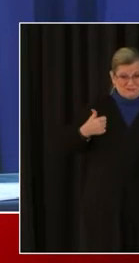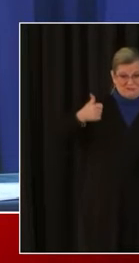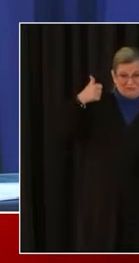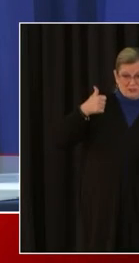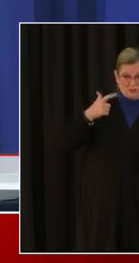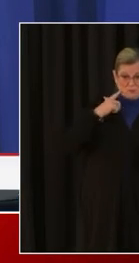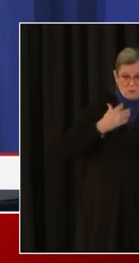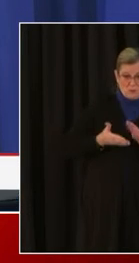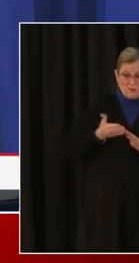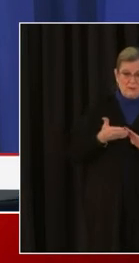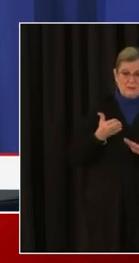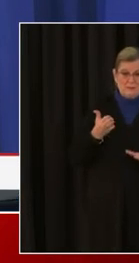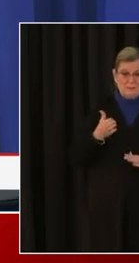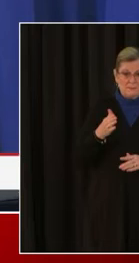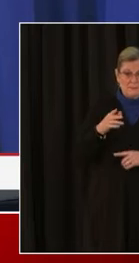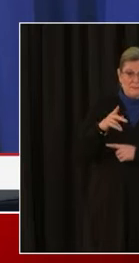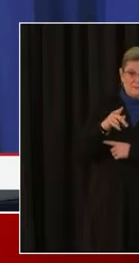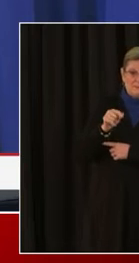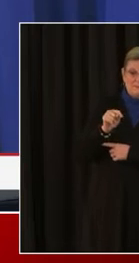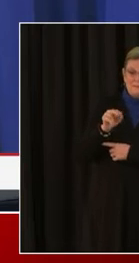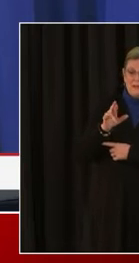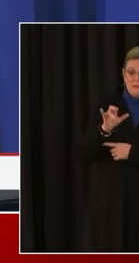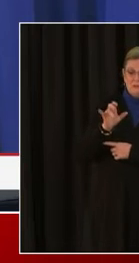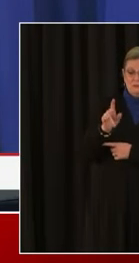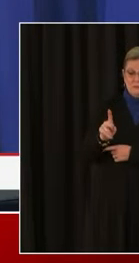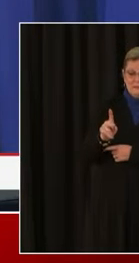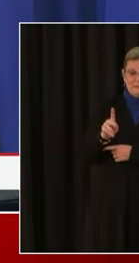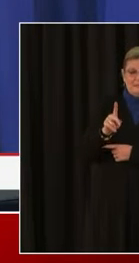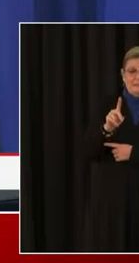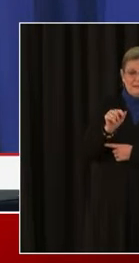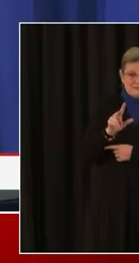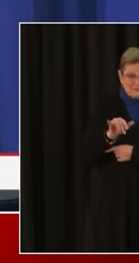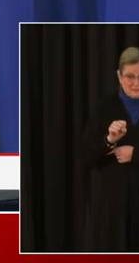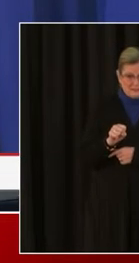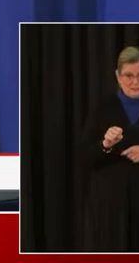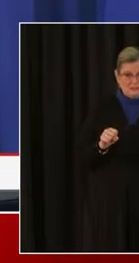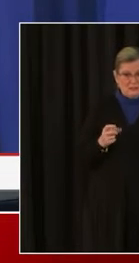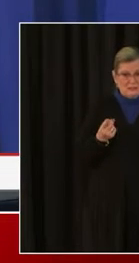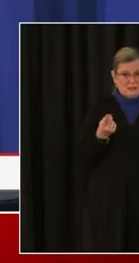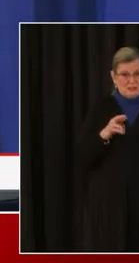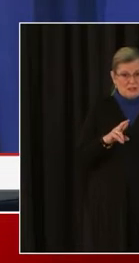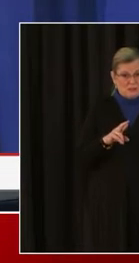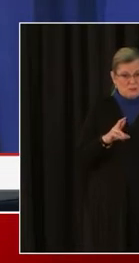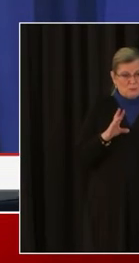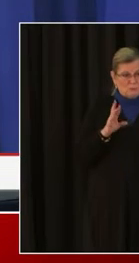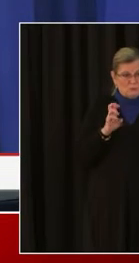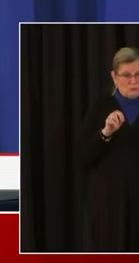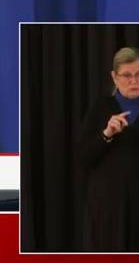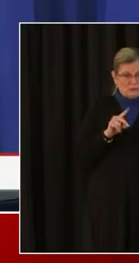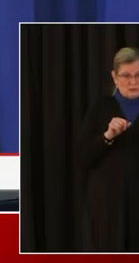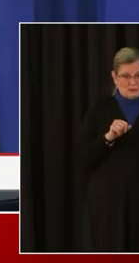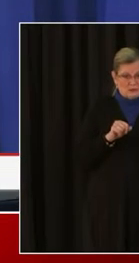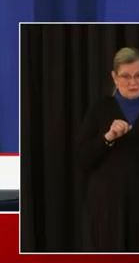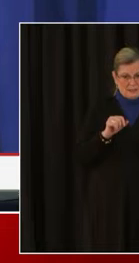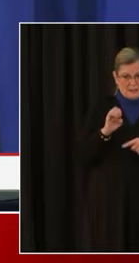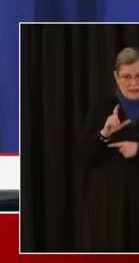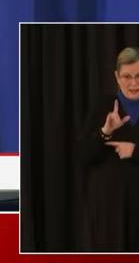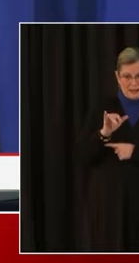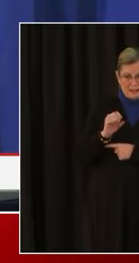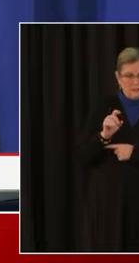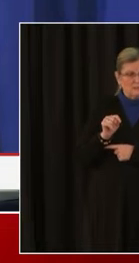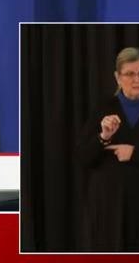Patrick Davis, is with us, and then Dr. Brent Elliott, who is our School Improvement Supports for DC